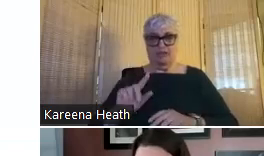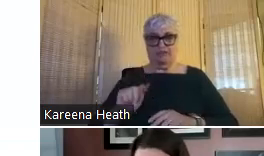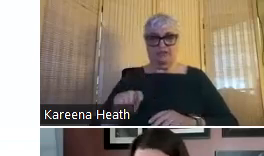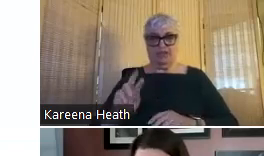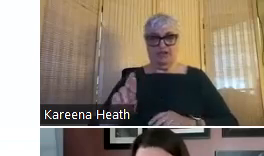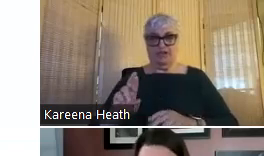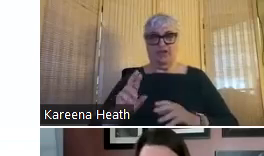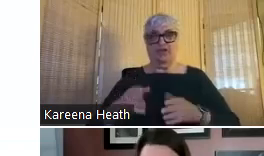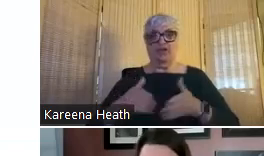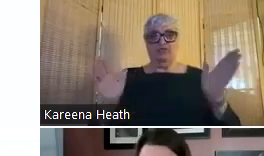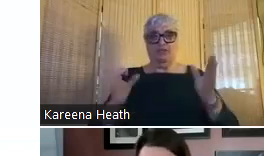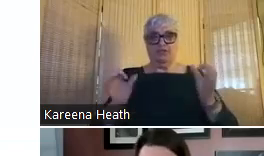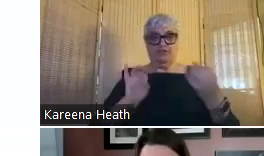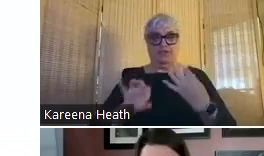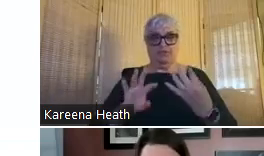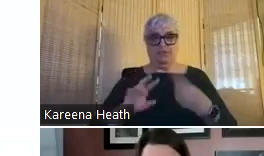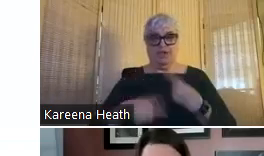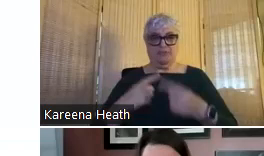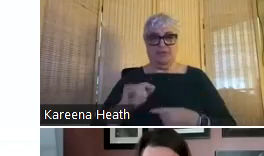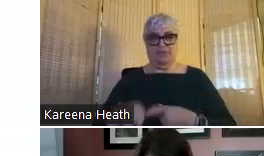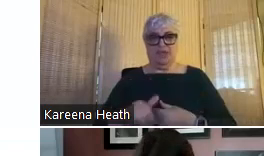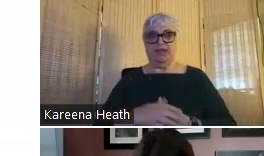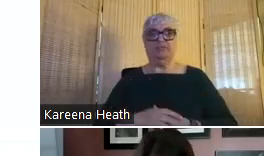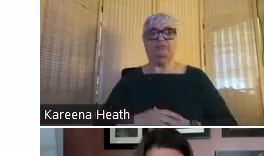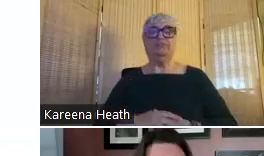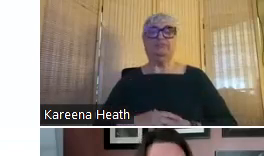open to feedback around that as well.